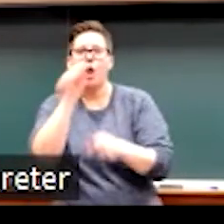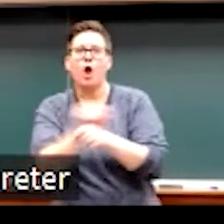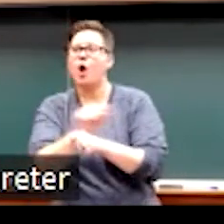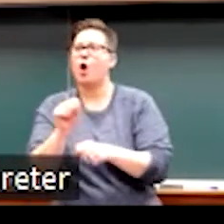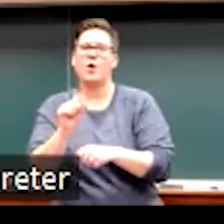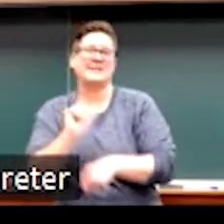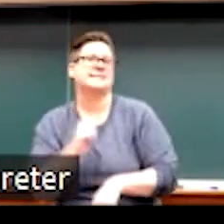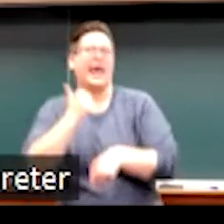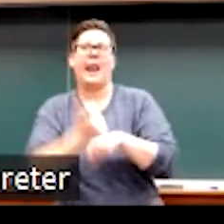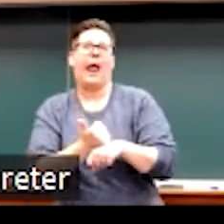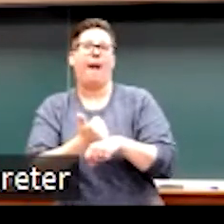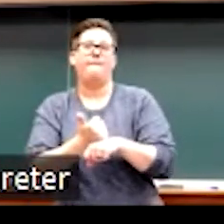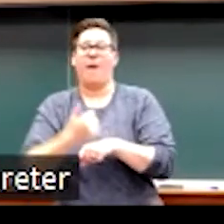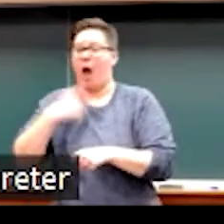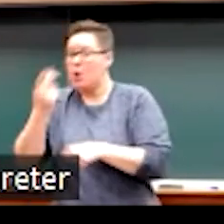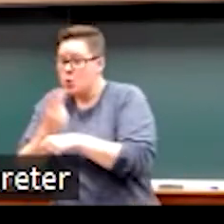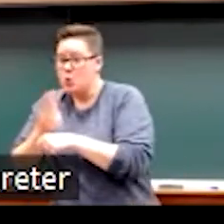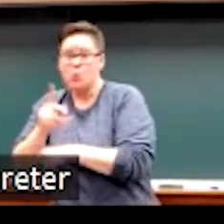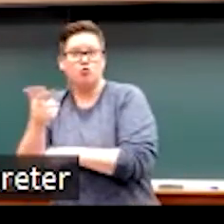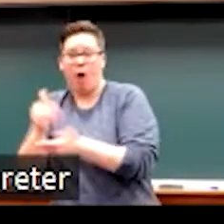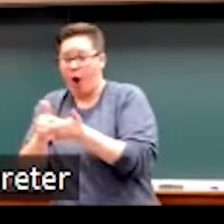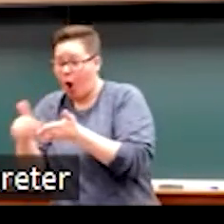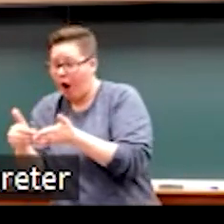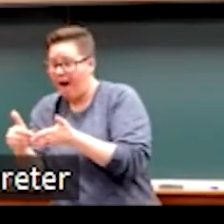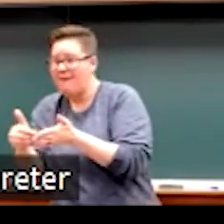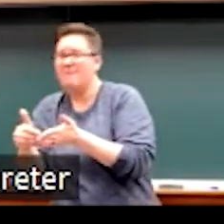setting yourself up to experience greater pain